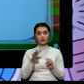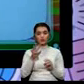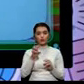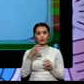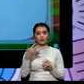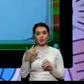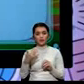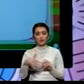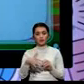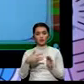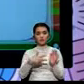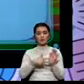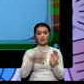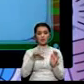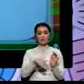17450 dan